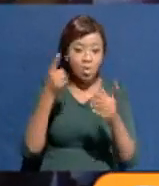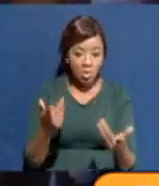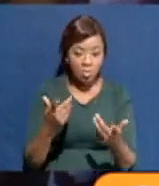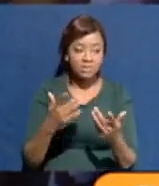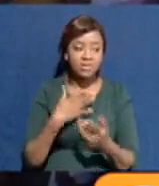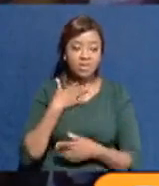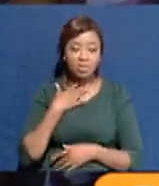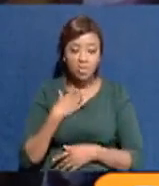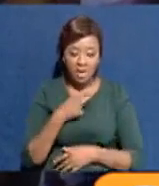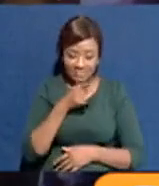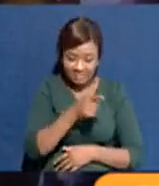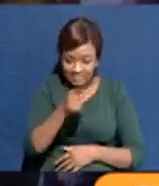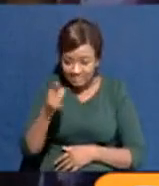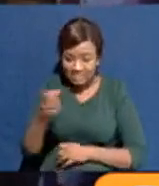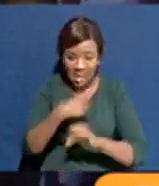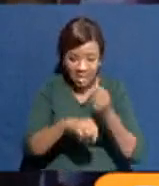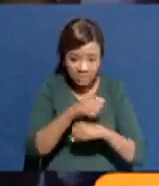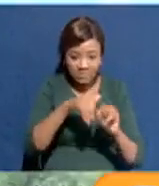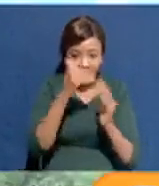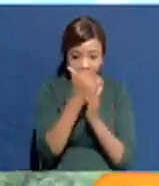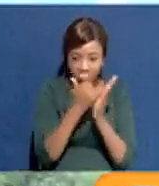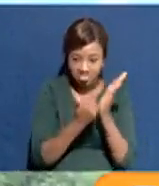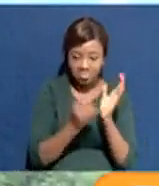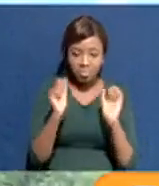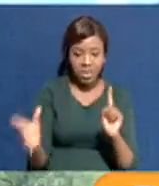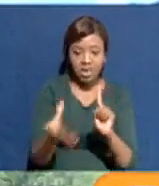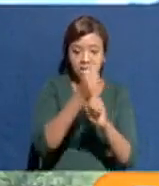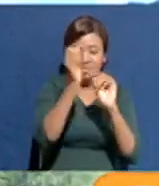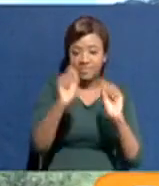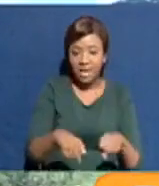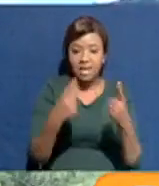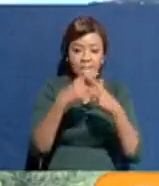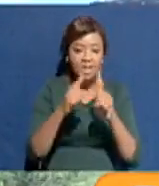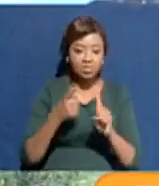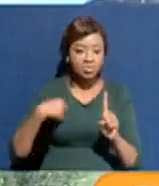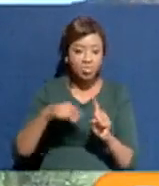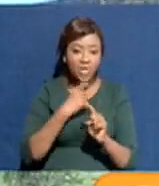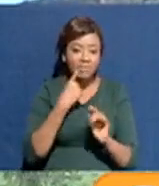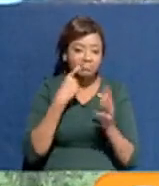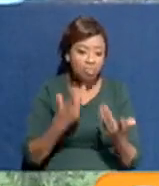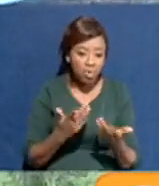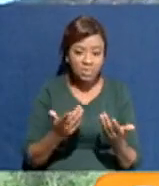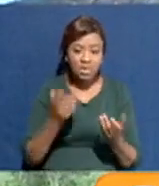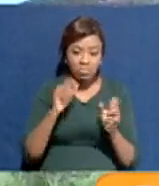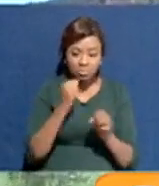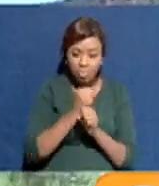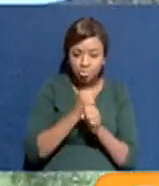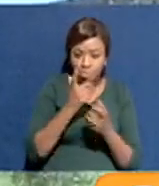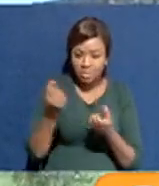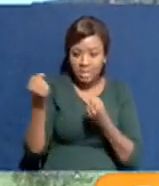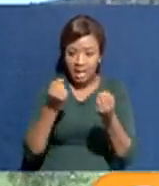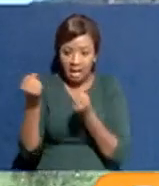work and that activity is done by everybody. Apart from that, then we're saying, what else can we do to efficiently make sure that our vehicles are running